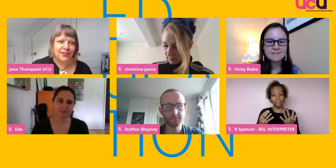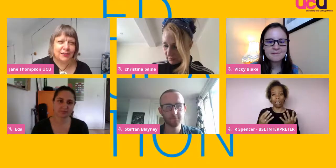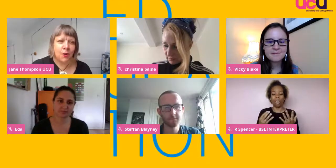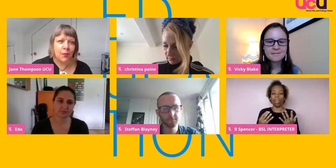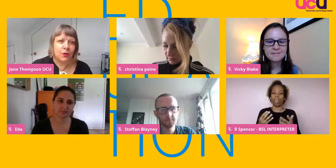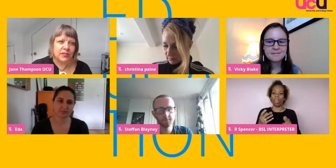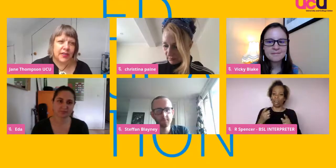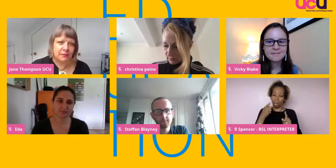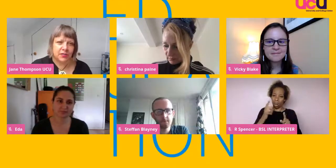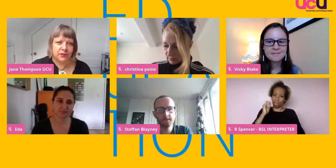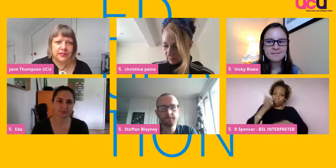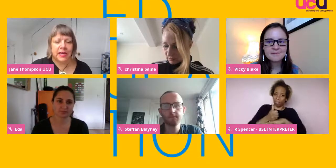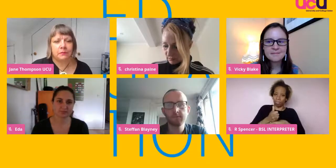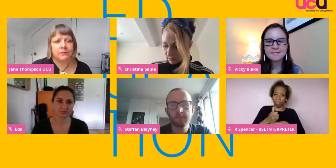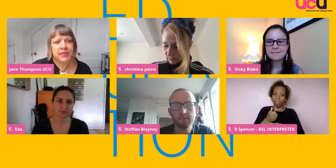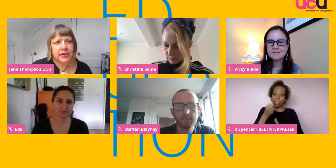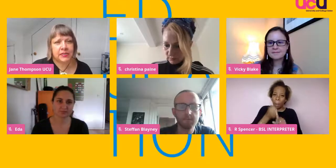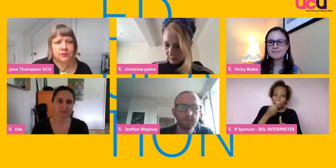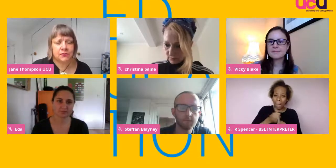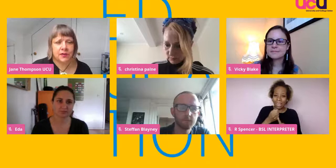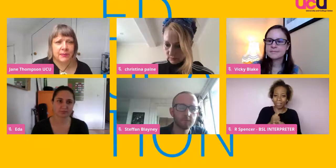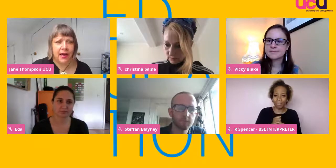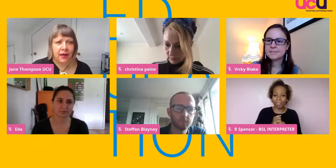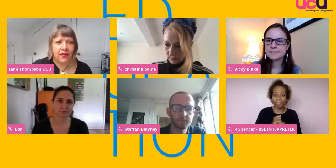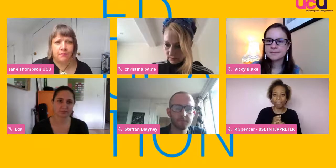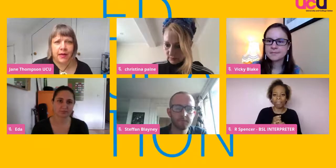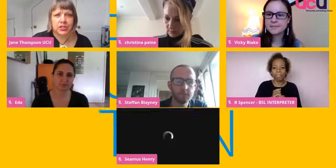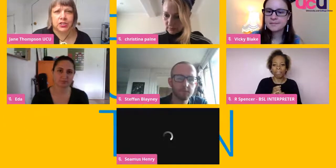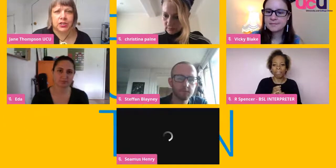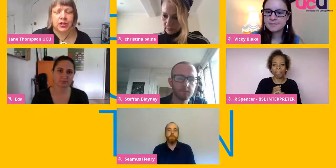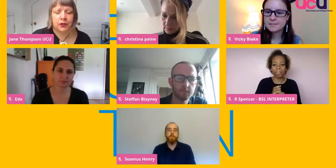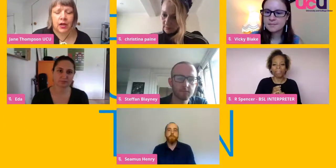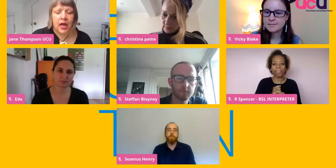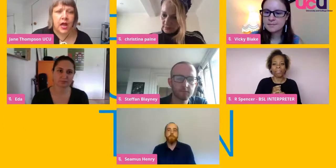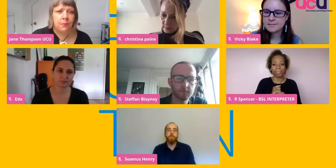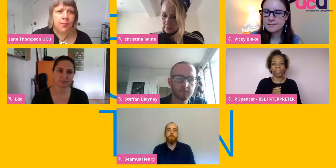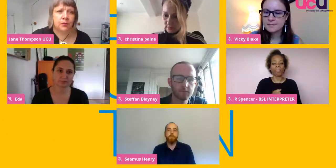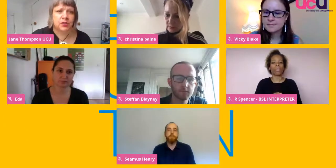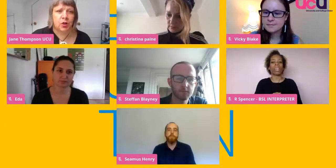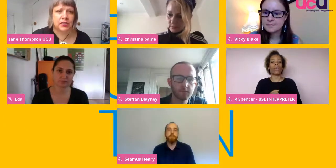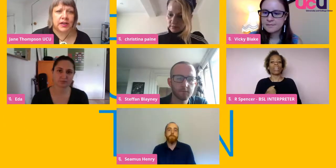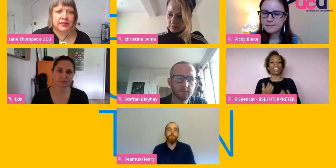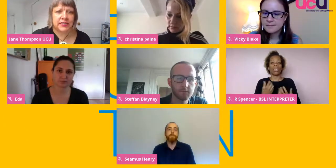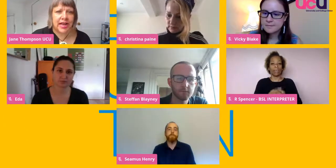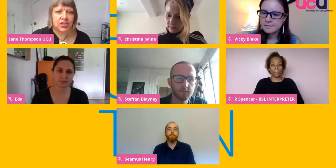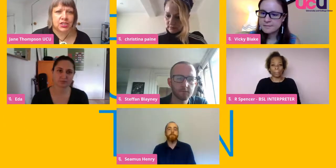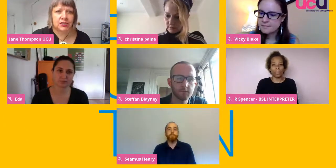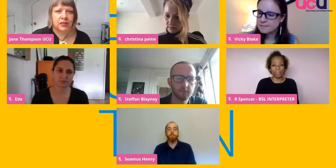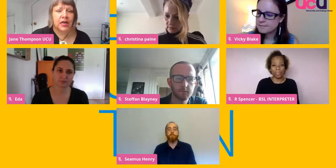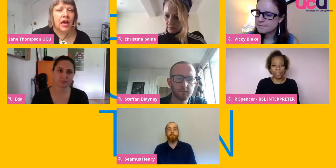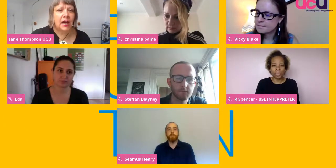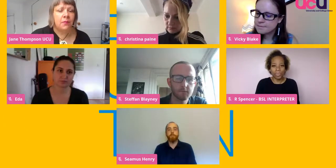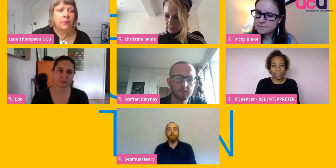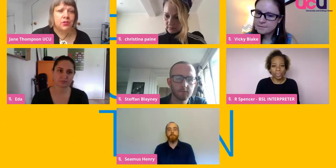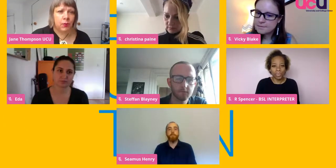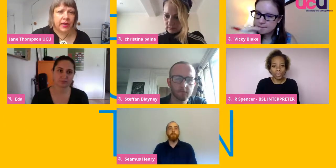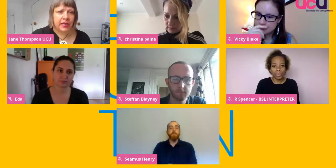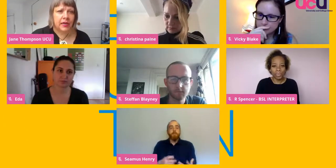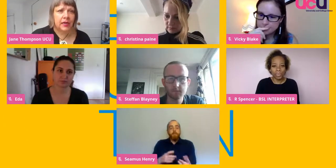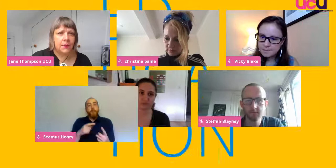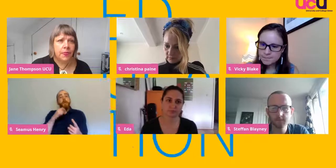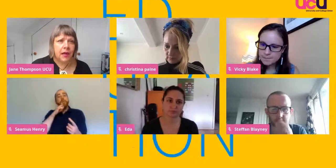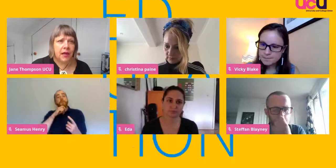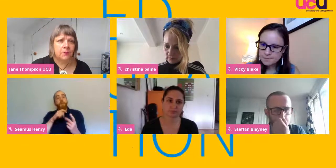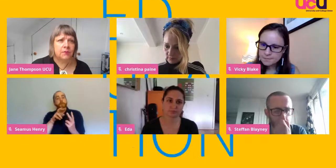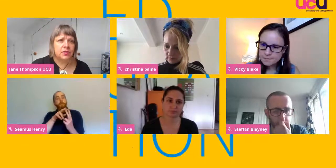crisis started. And what we wanted them to do is to come and particularly talk to us about how they've managed to build solidarity action